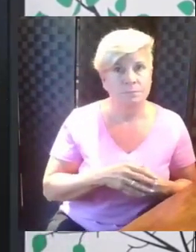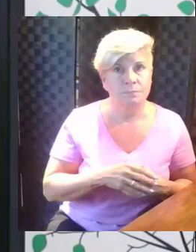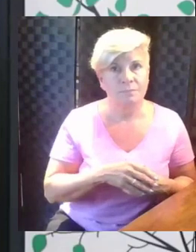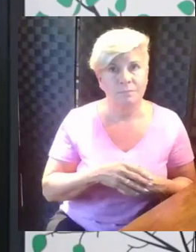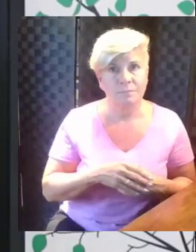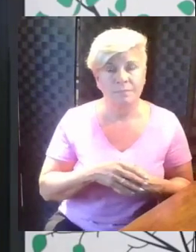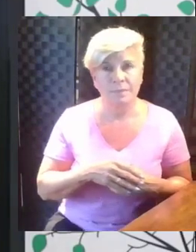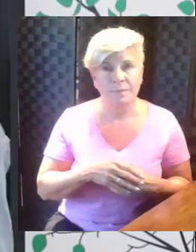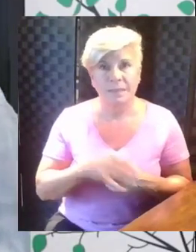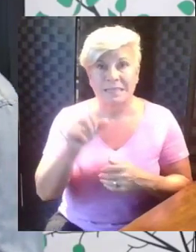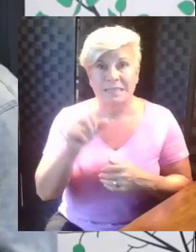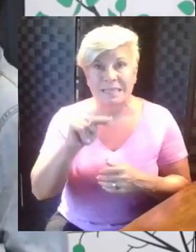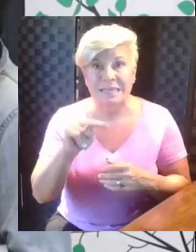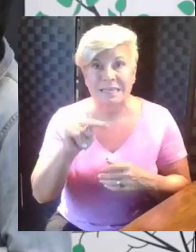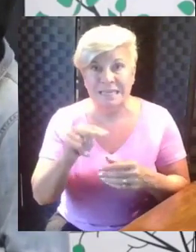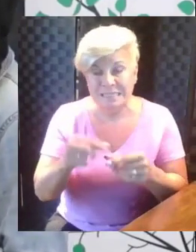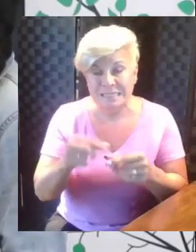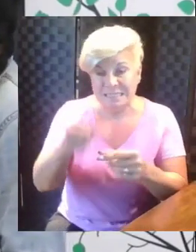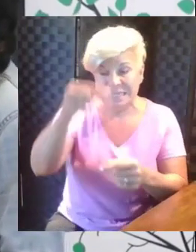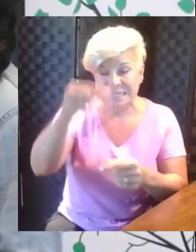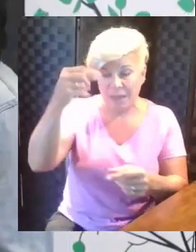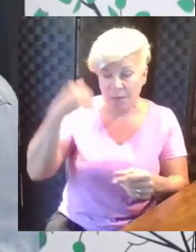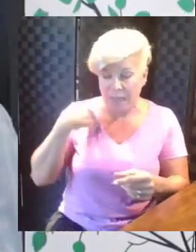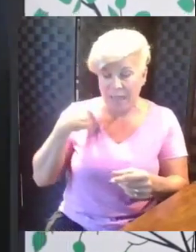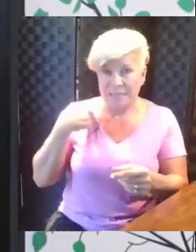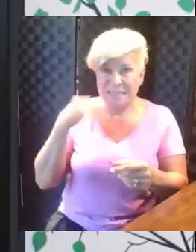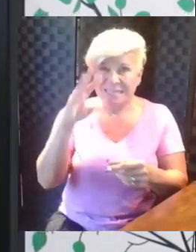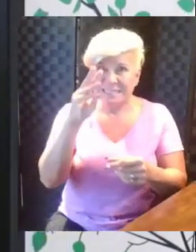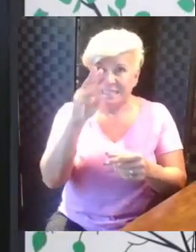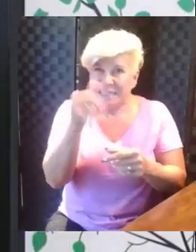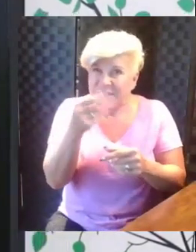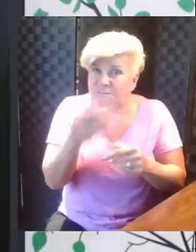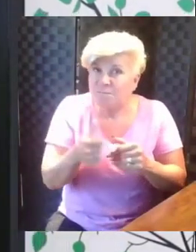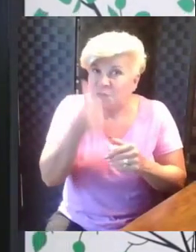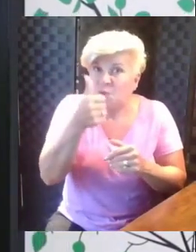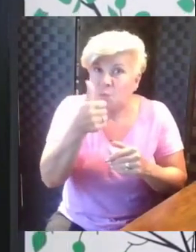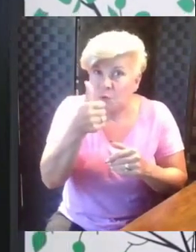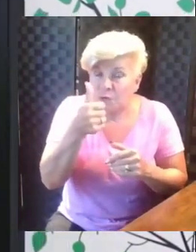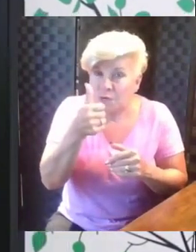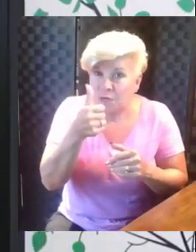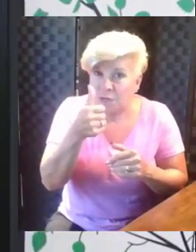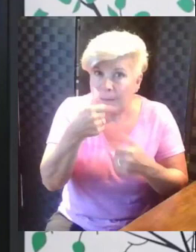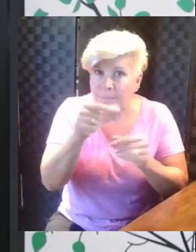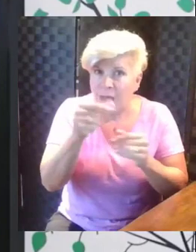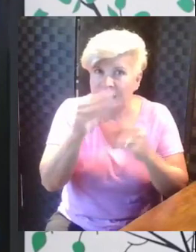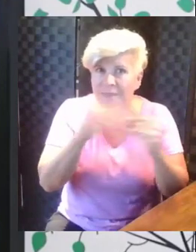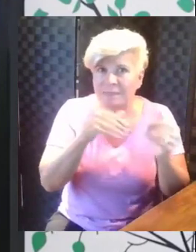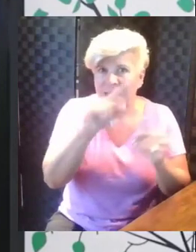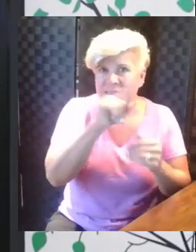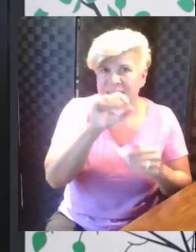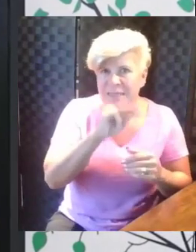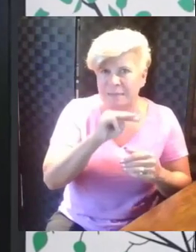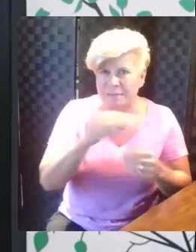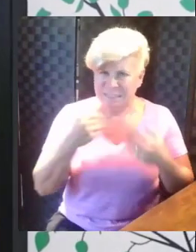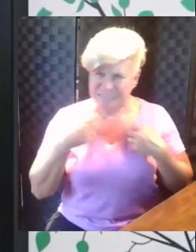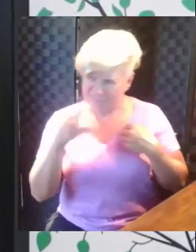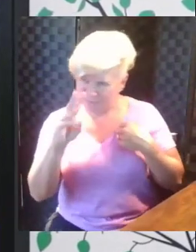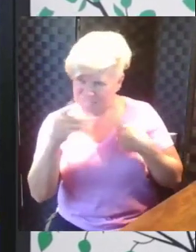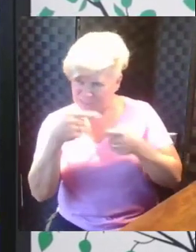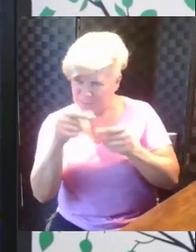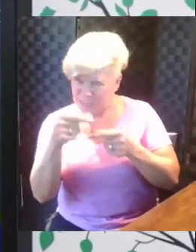Ian's tower has 6 fewer blocks than Zim's. Does it have 6 blocks?